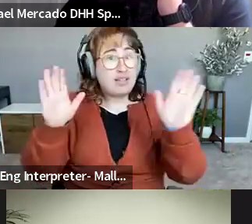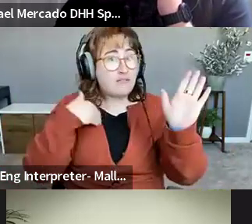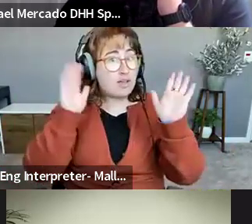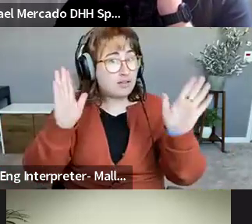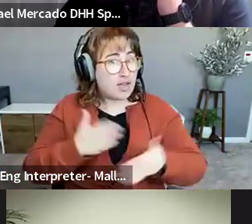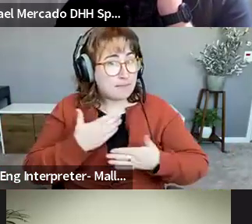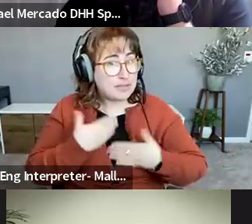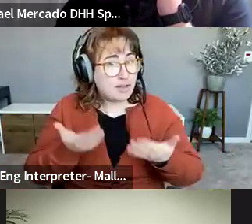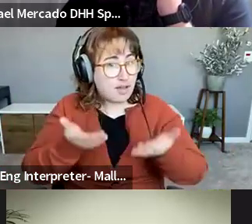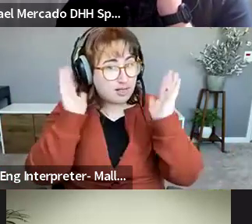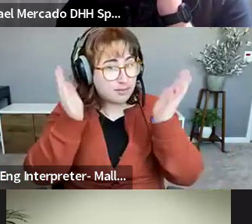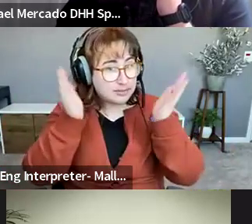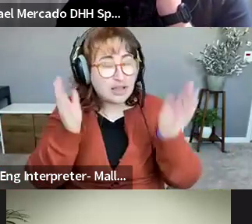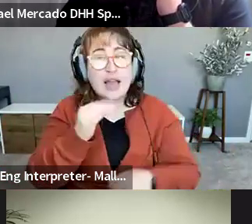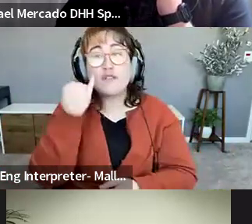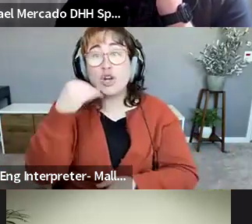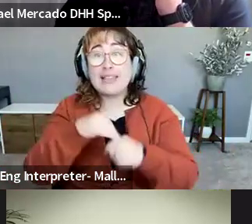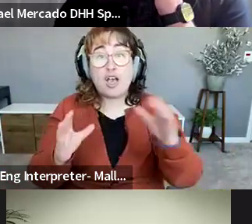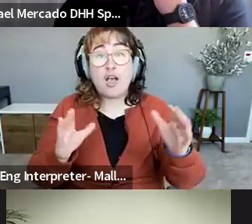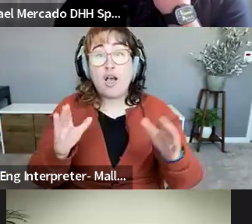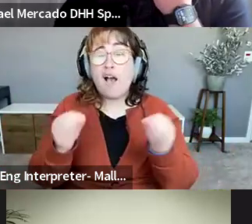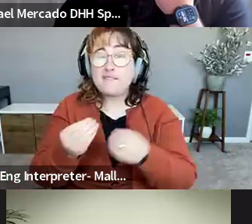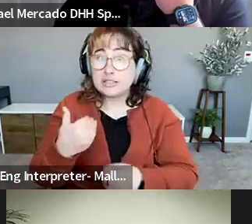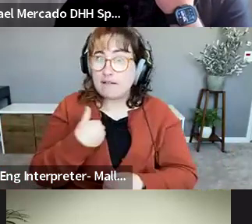happy Halloween. And if you're in the office, there's free